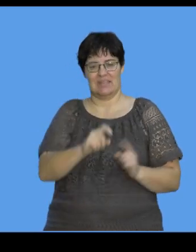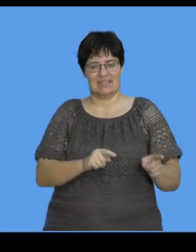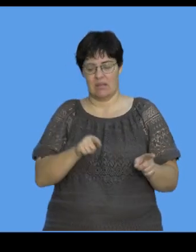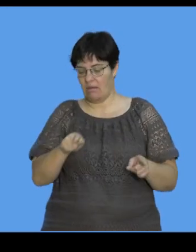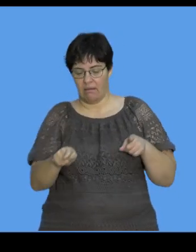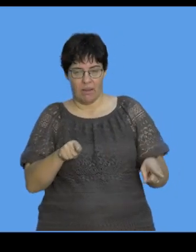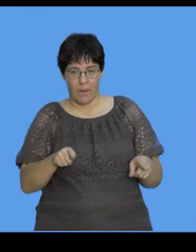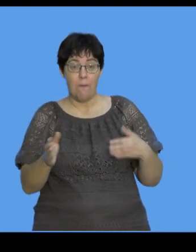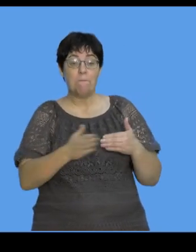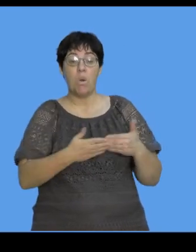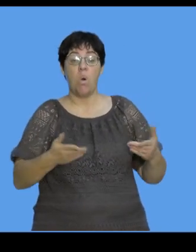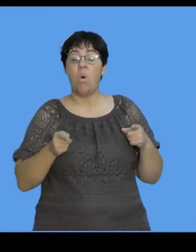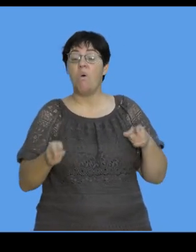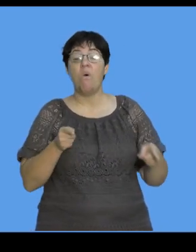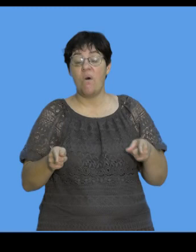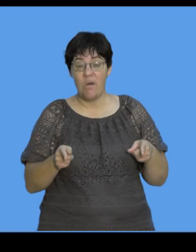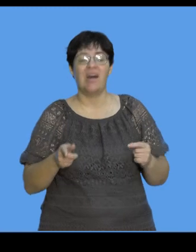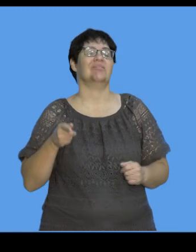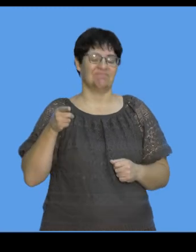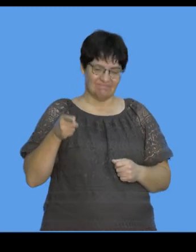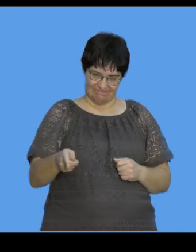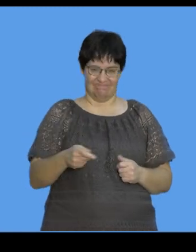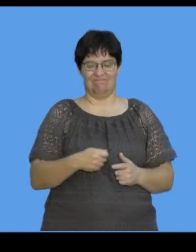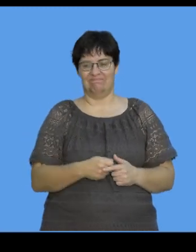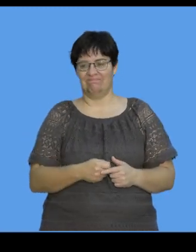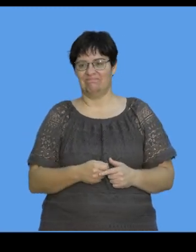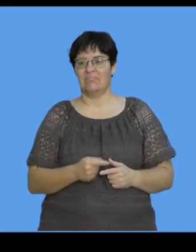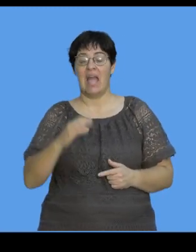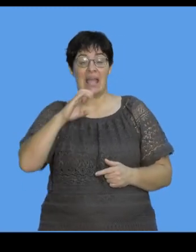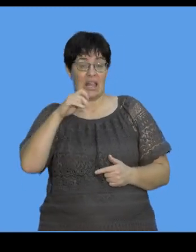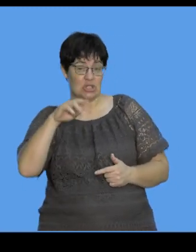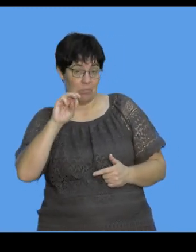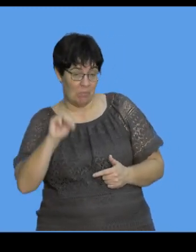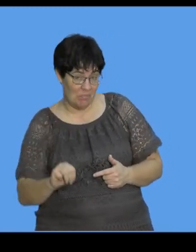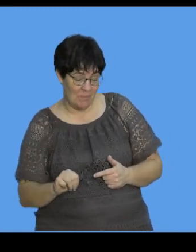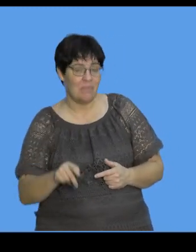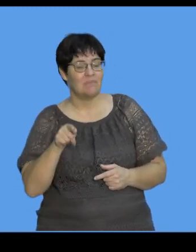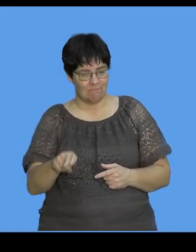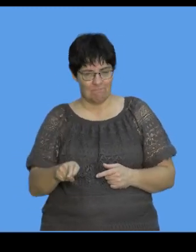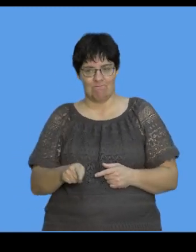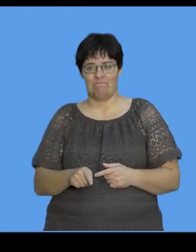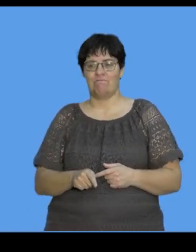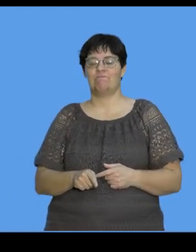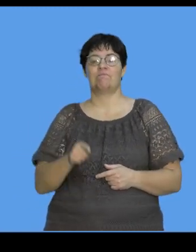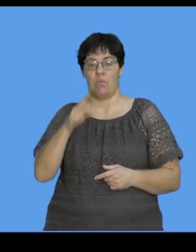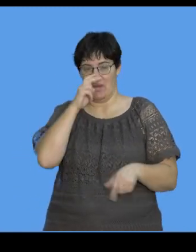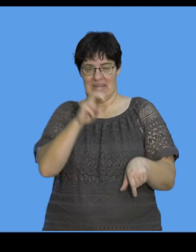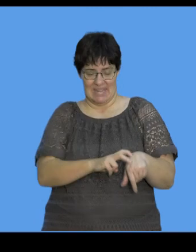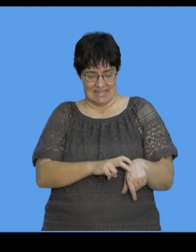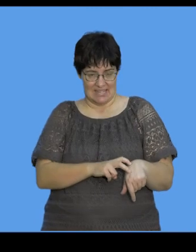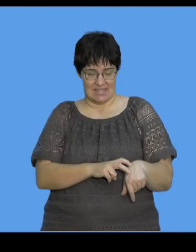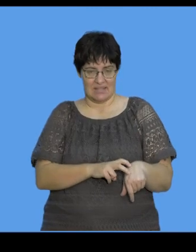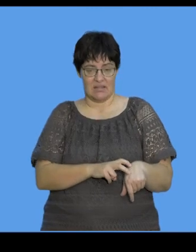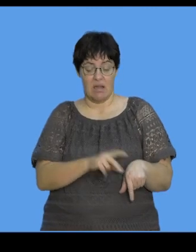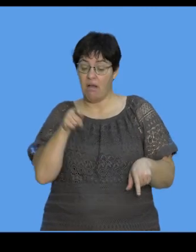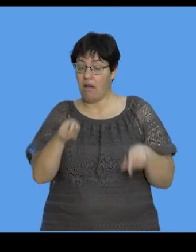one had the most? So let's go back, all right? Calcium was what I needed. And